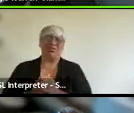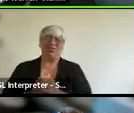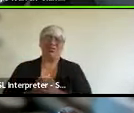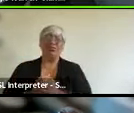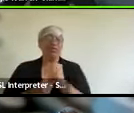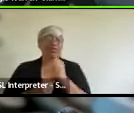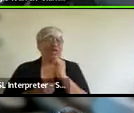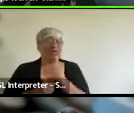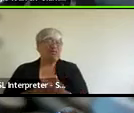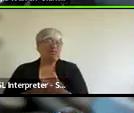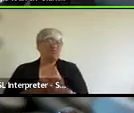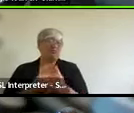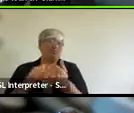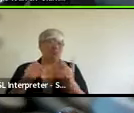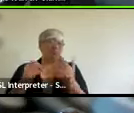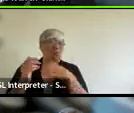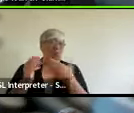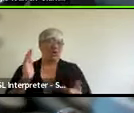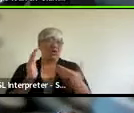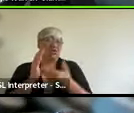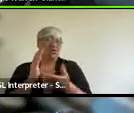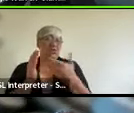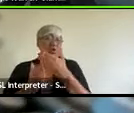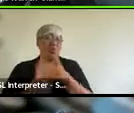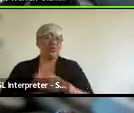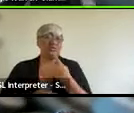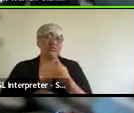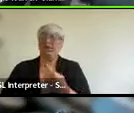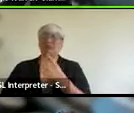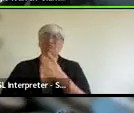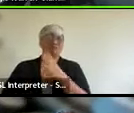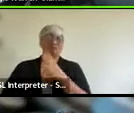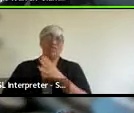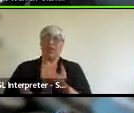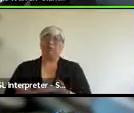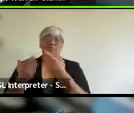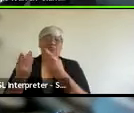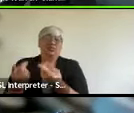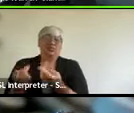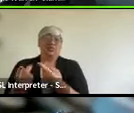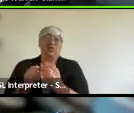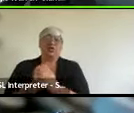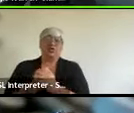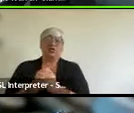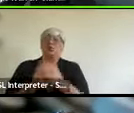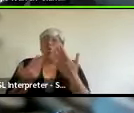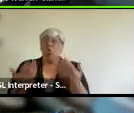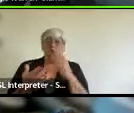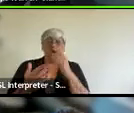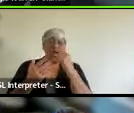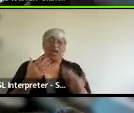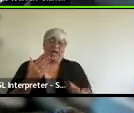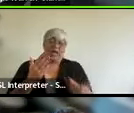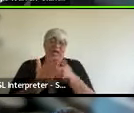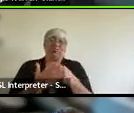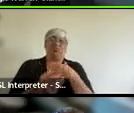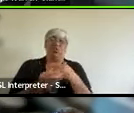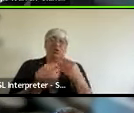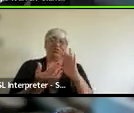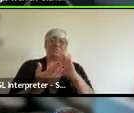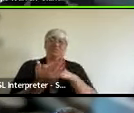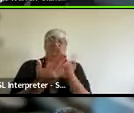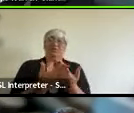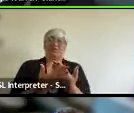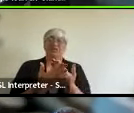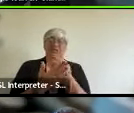you have further that you want to say, you are welcome to put a supplementary submission